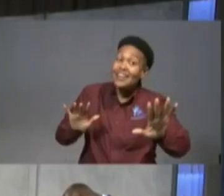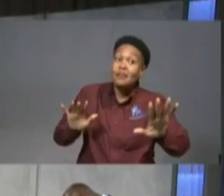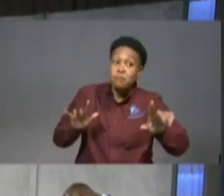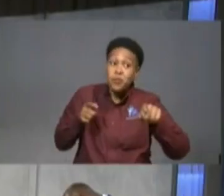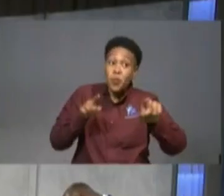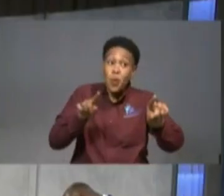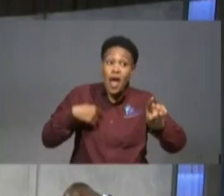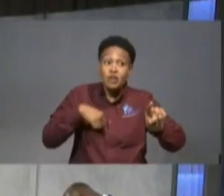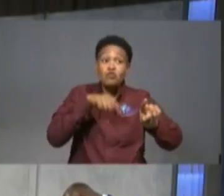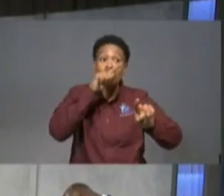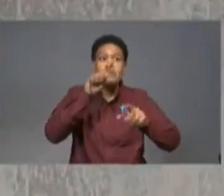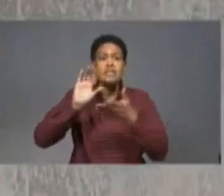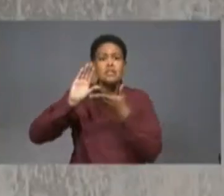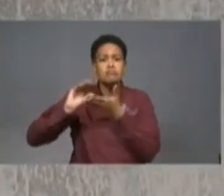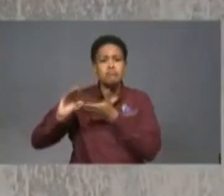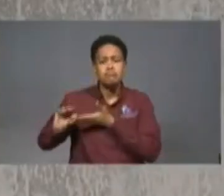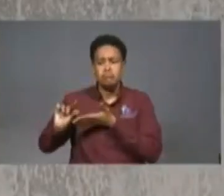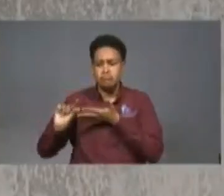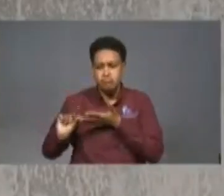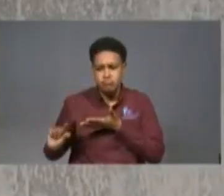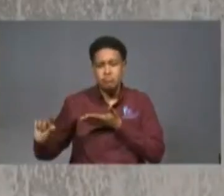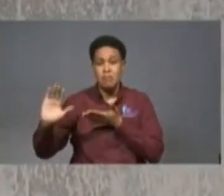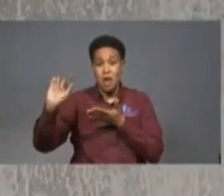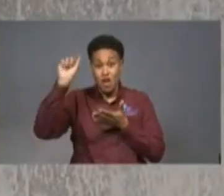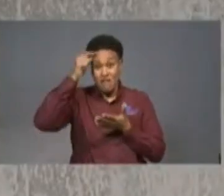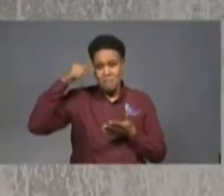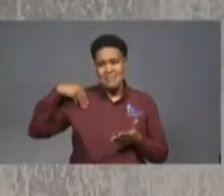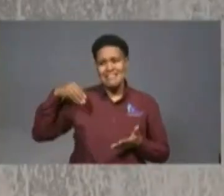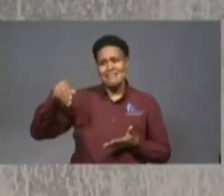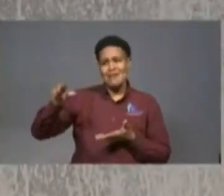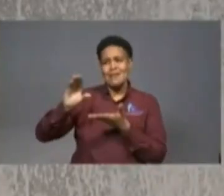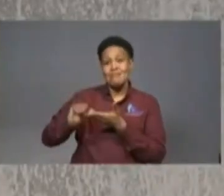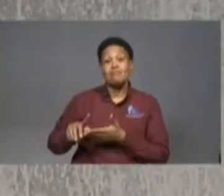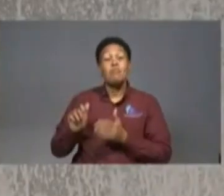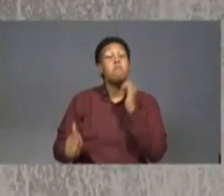being subsidized by government, as is the case in most countries throughout the world, is a